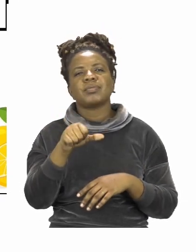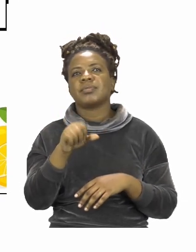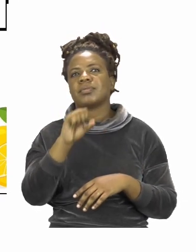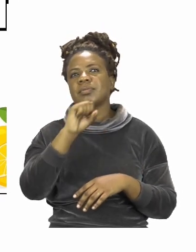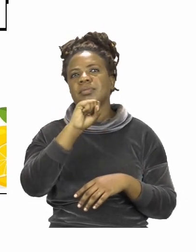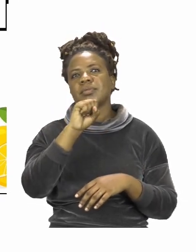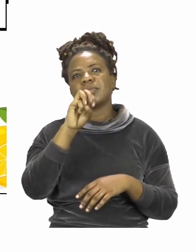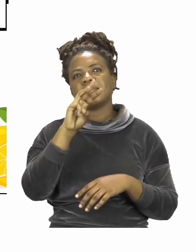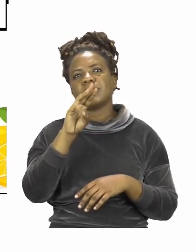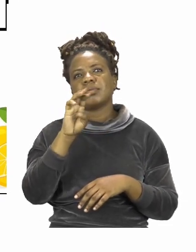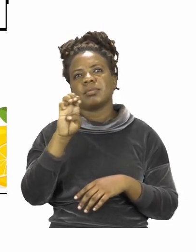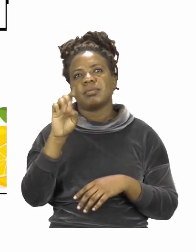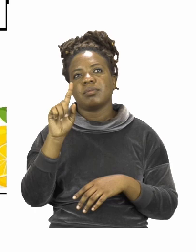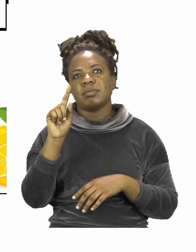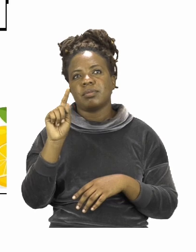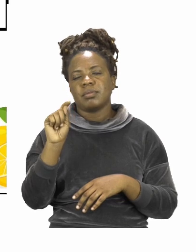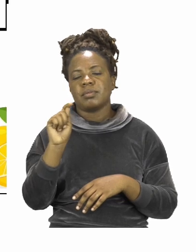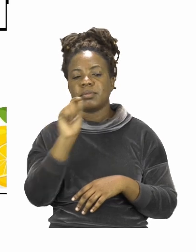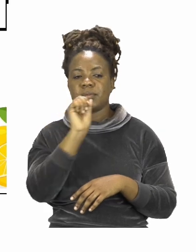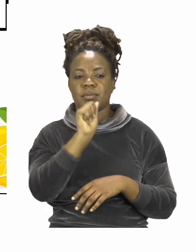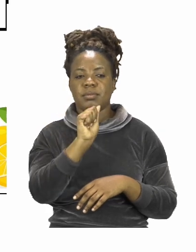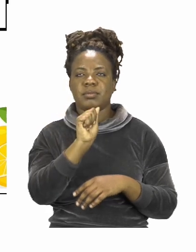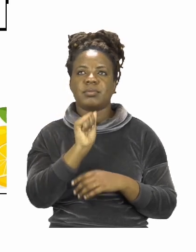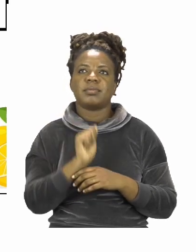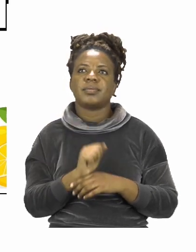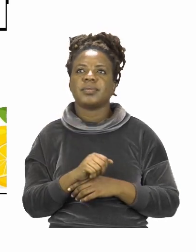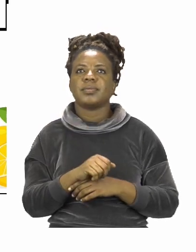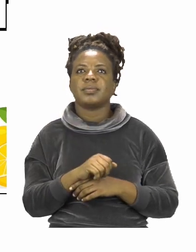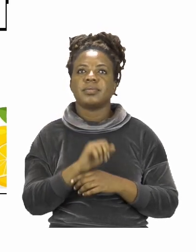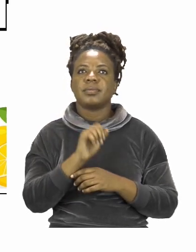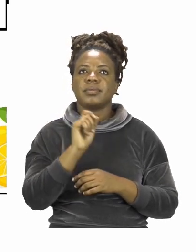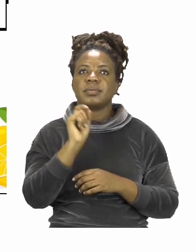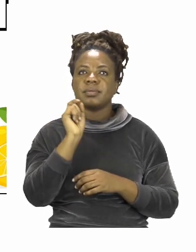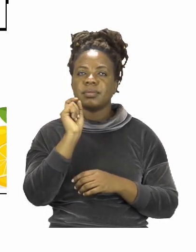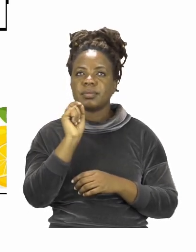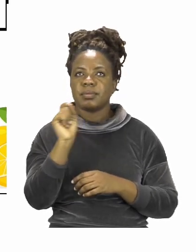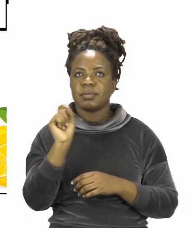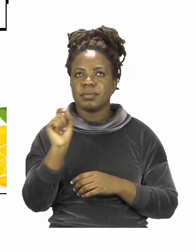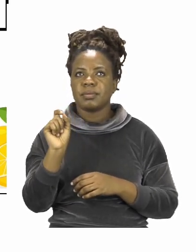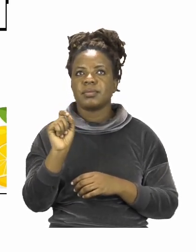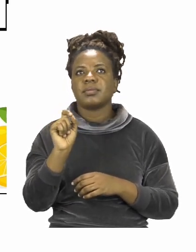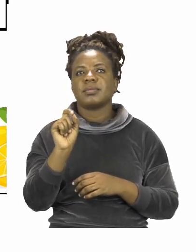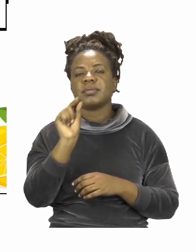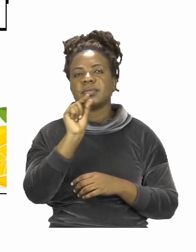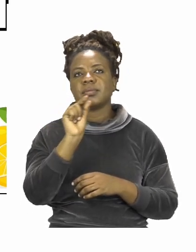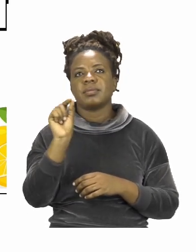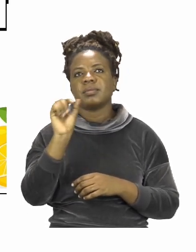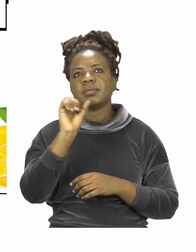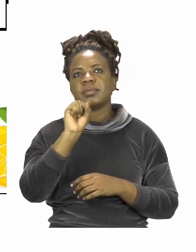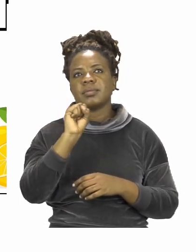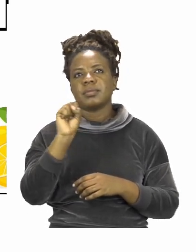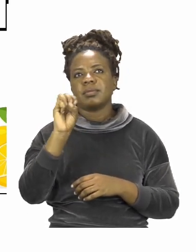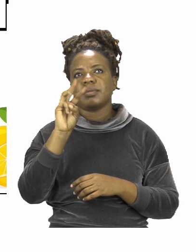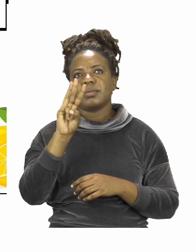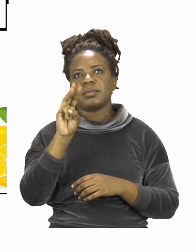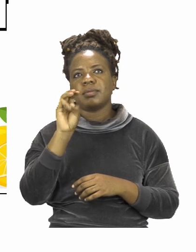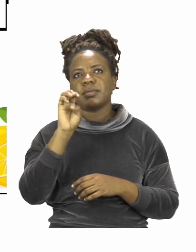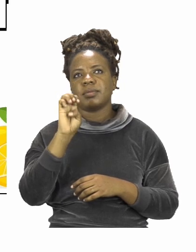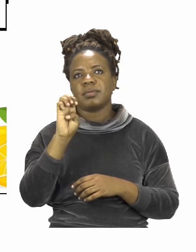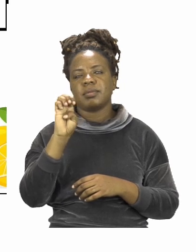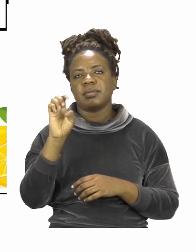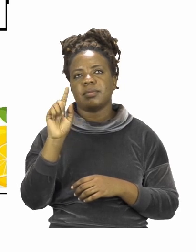So I want you to complete the sentence by writing the word sweet. That is A.